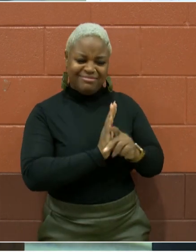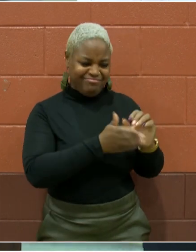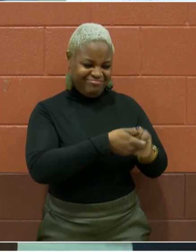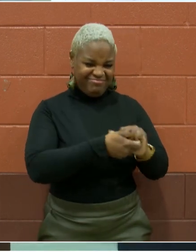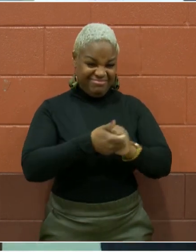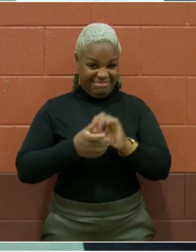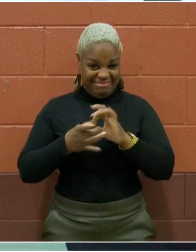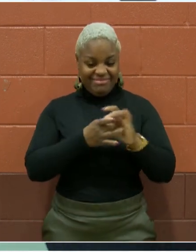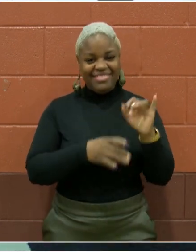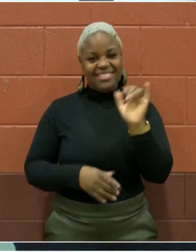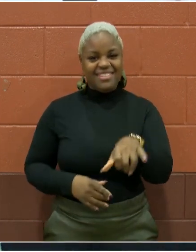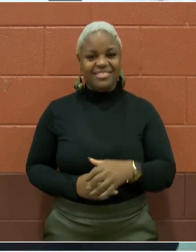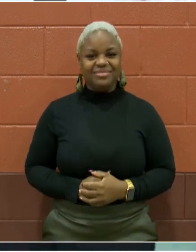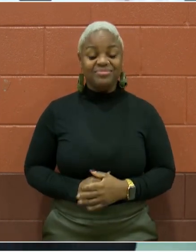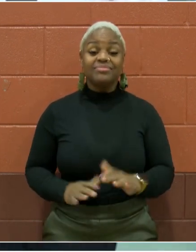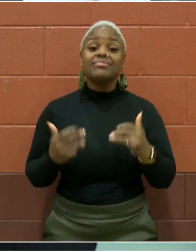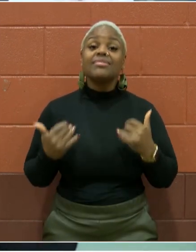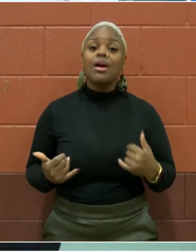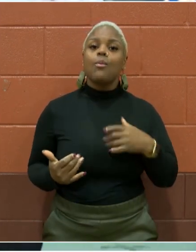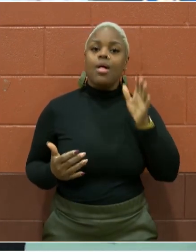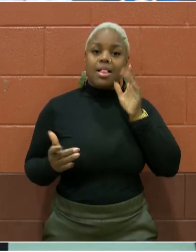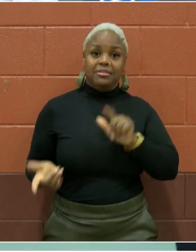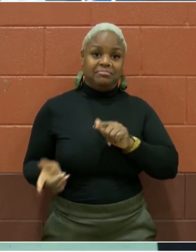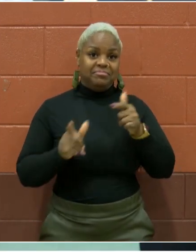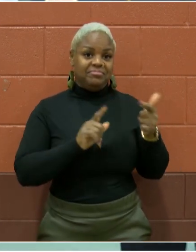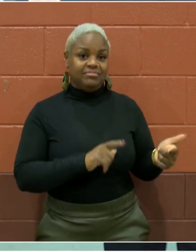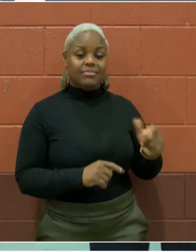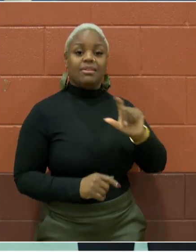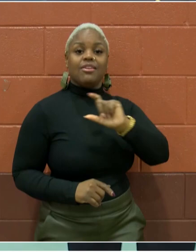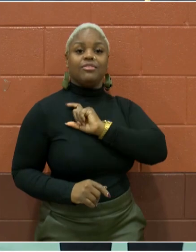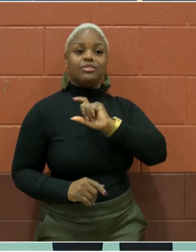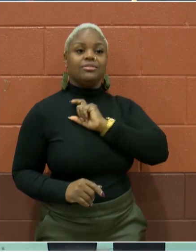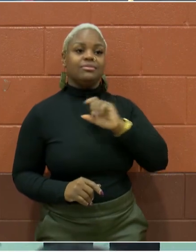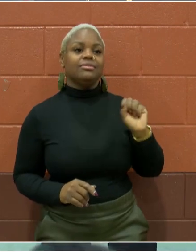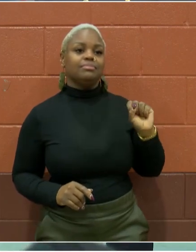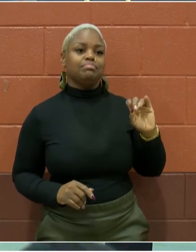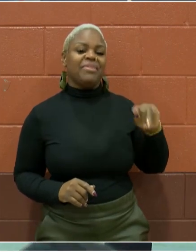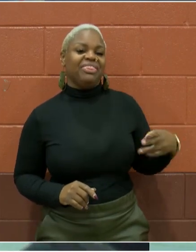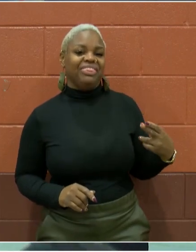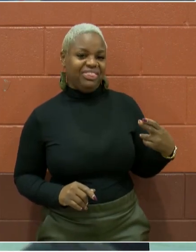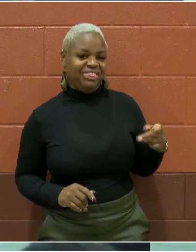Smith to talk more about the ICAT training specifically and the impact it will have on MPD.